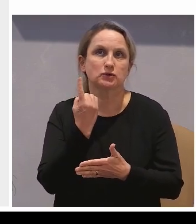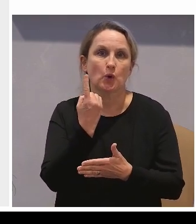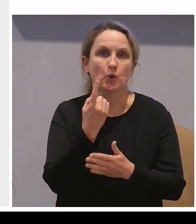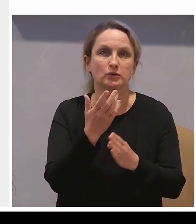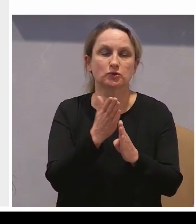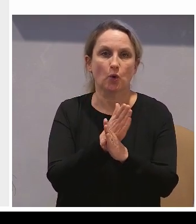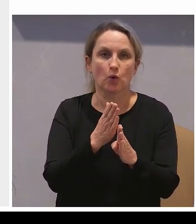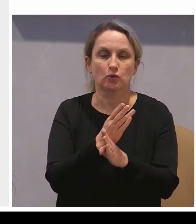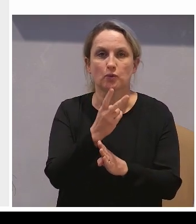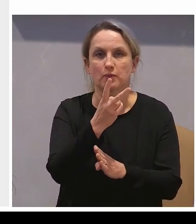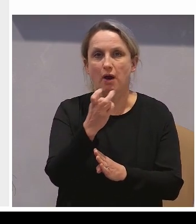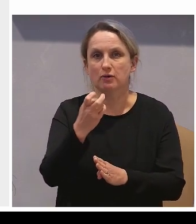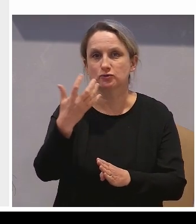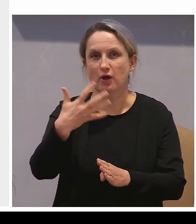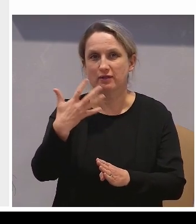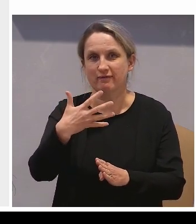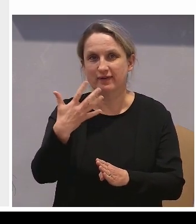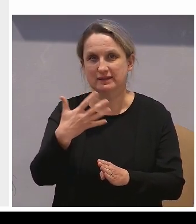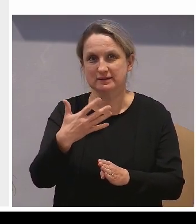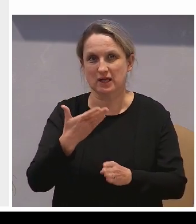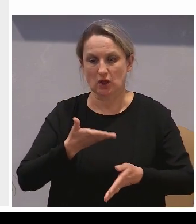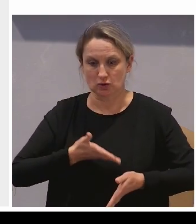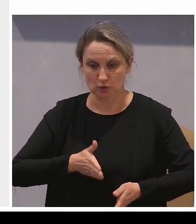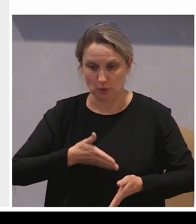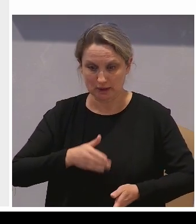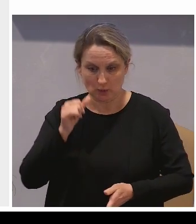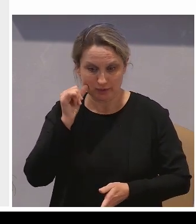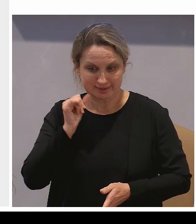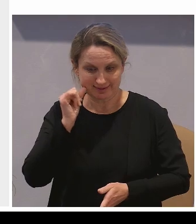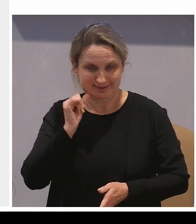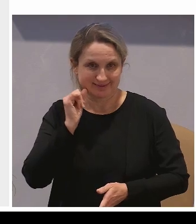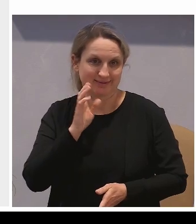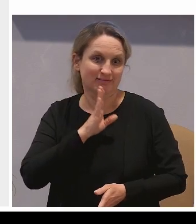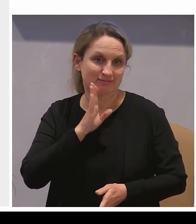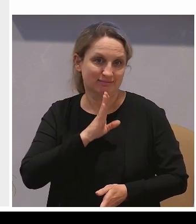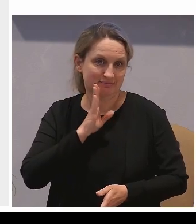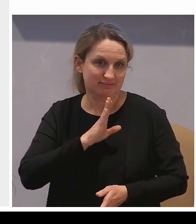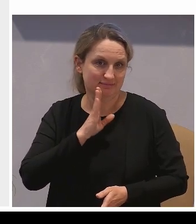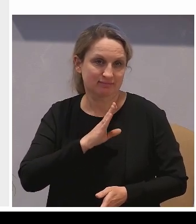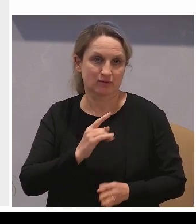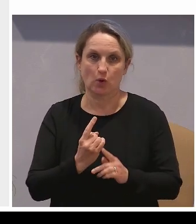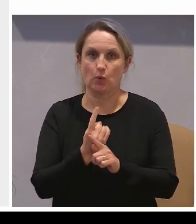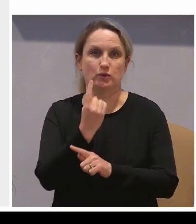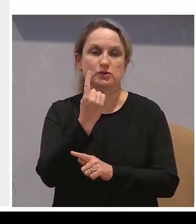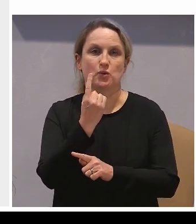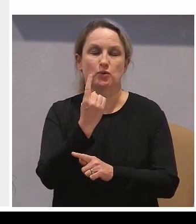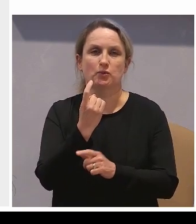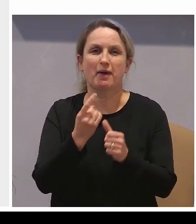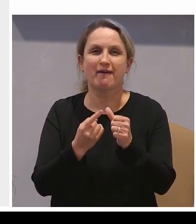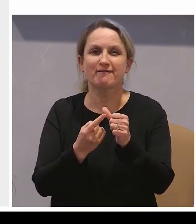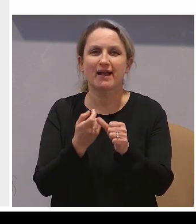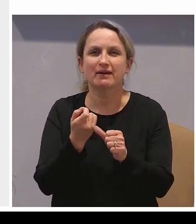is about 1 2500 case per ilusalt sündinud 2,500 naissoost kohta. live-born female Veel